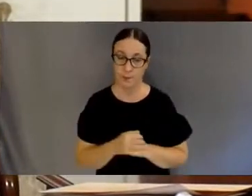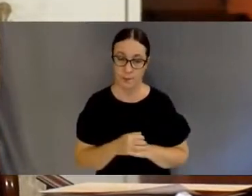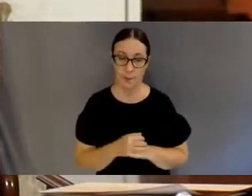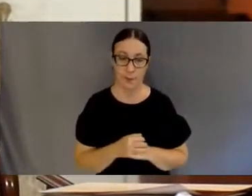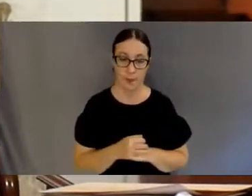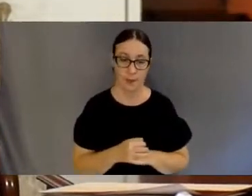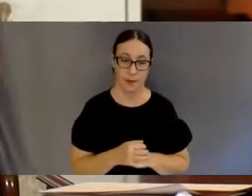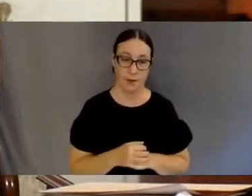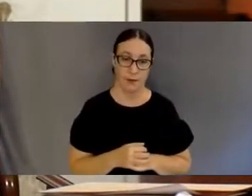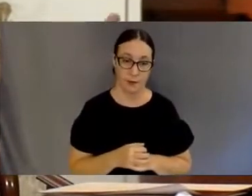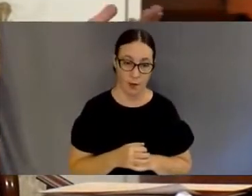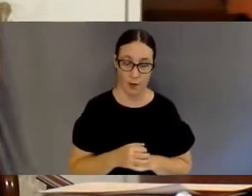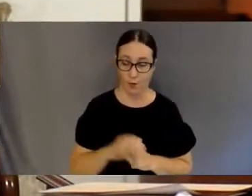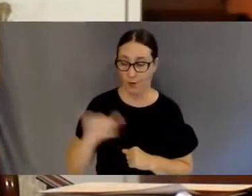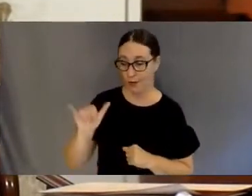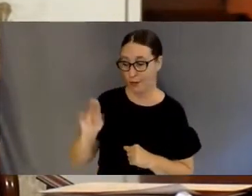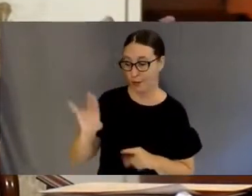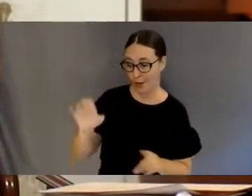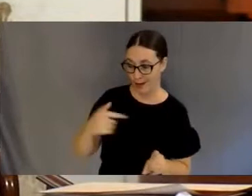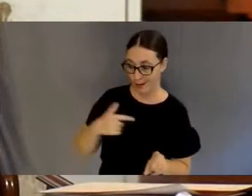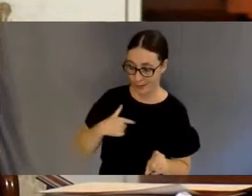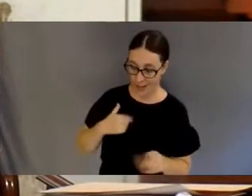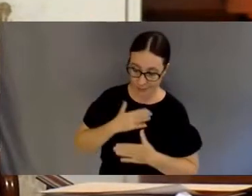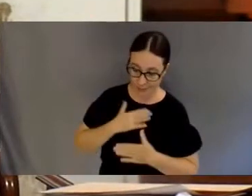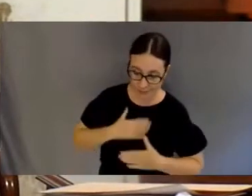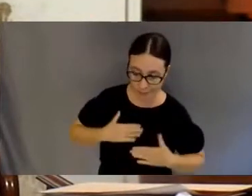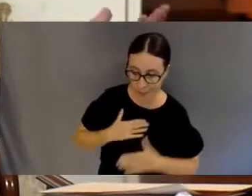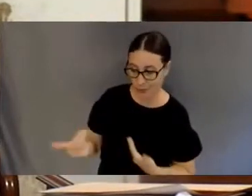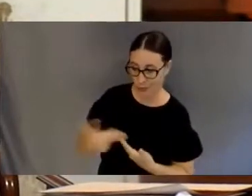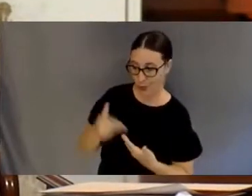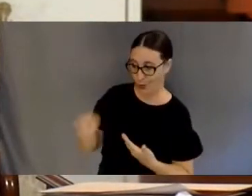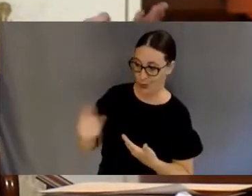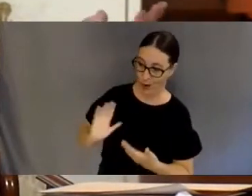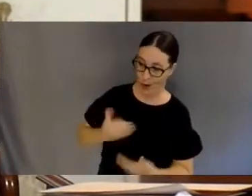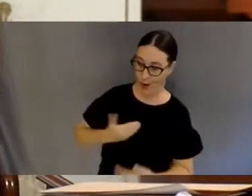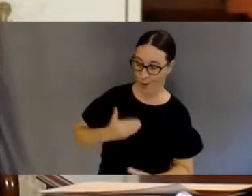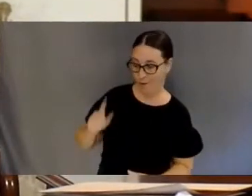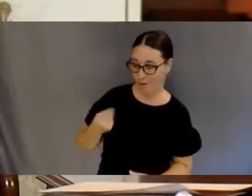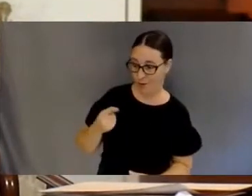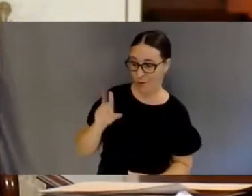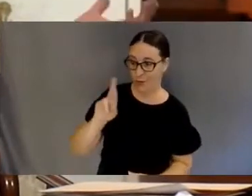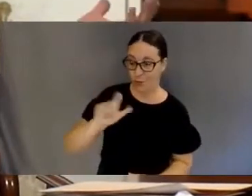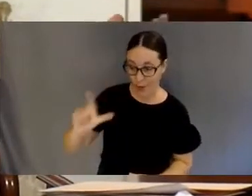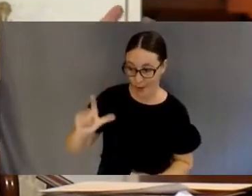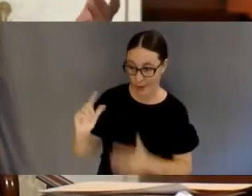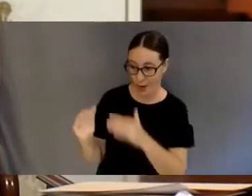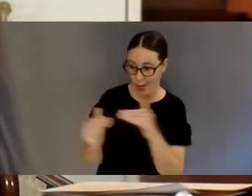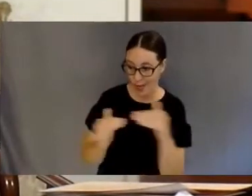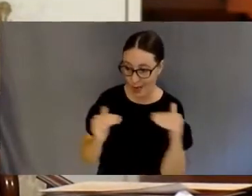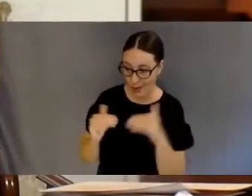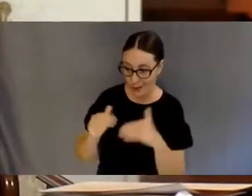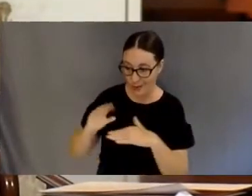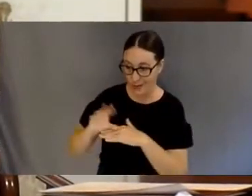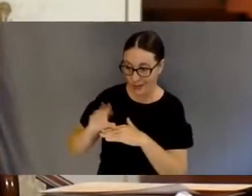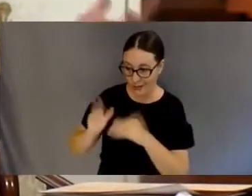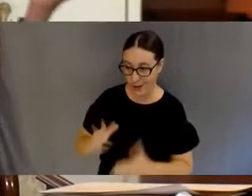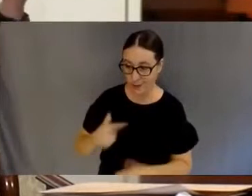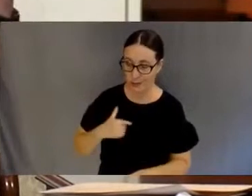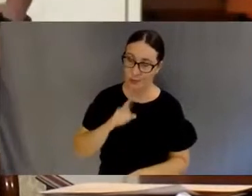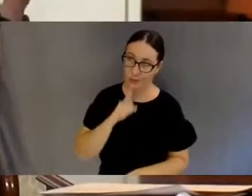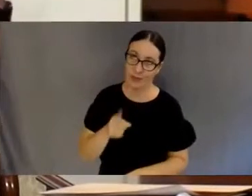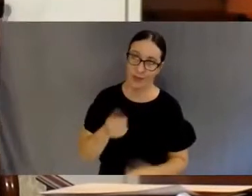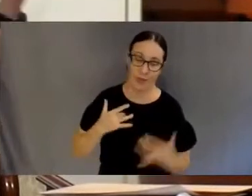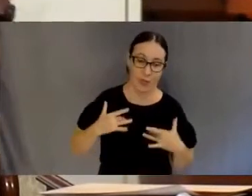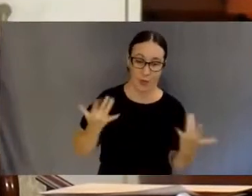my pleasure, Janice, to bring you on as our first ever racial equity counselor. I'm thrilled that you